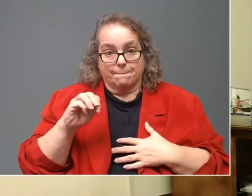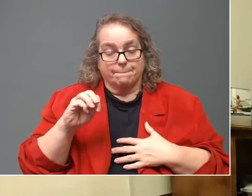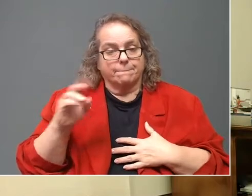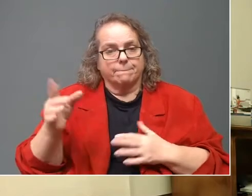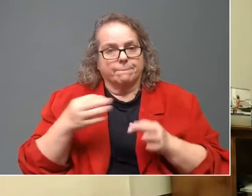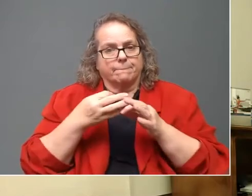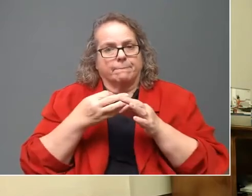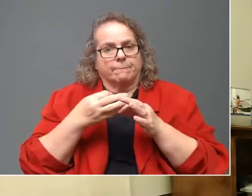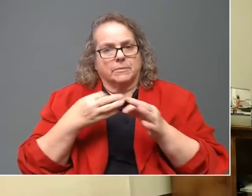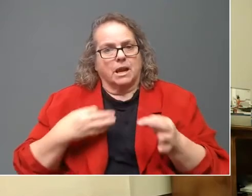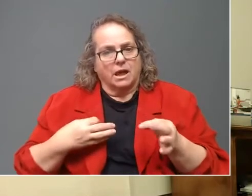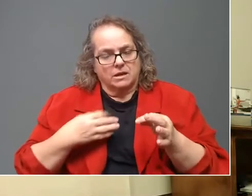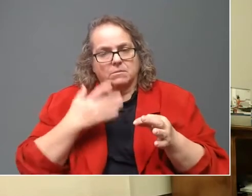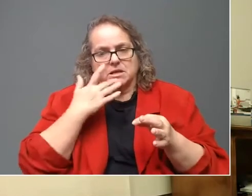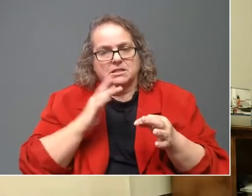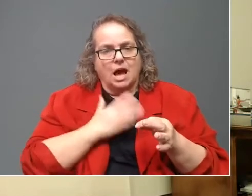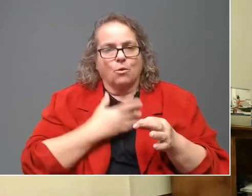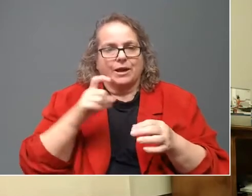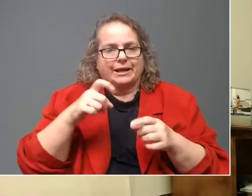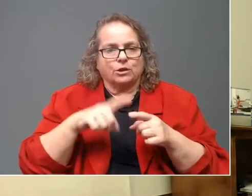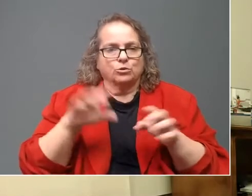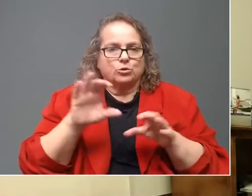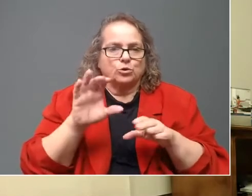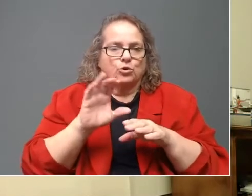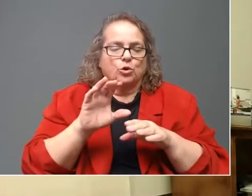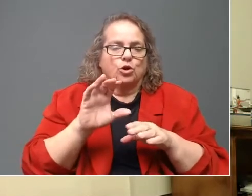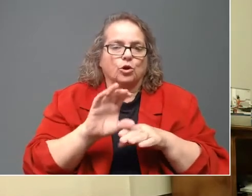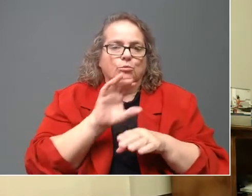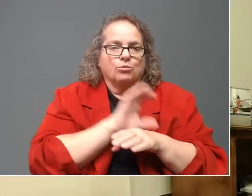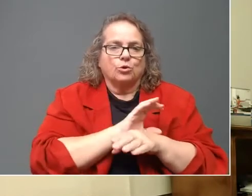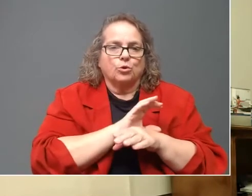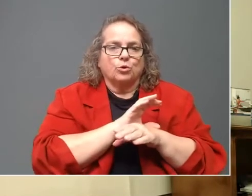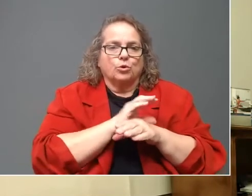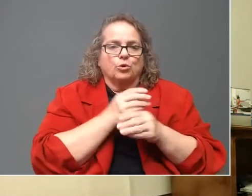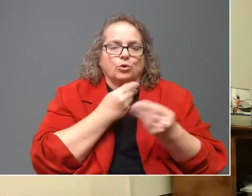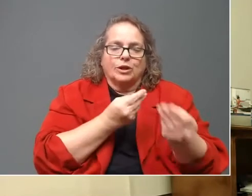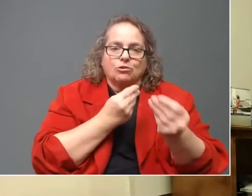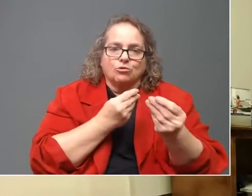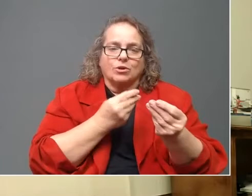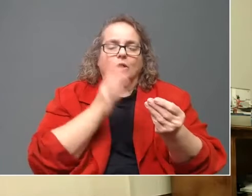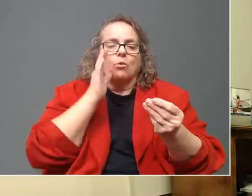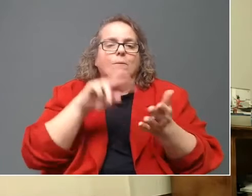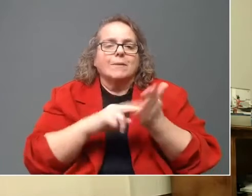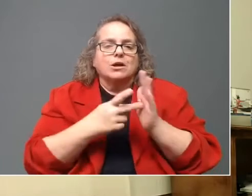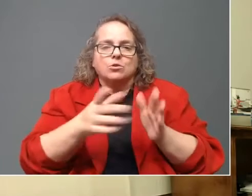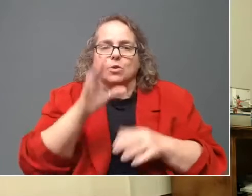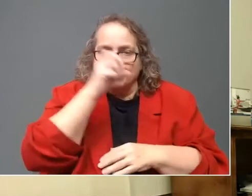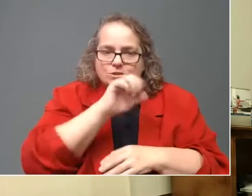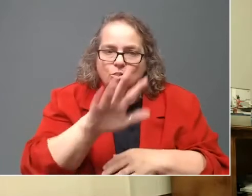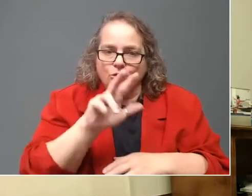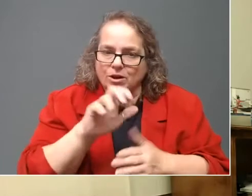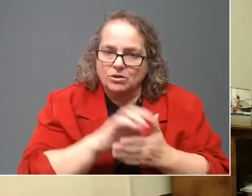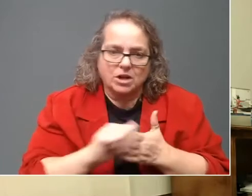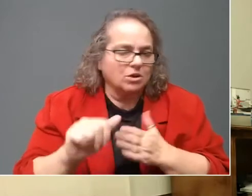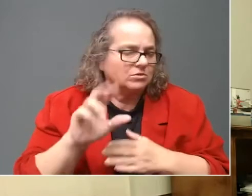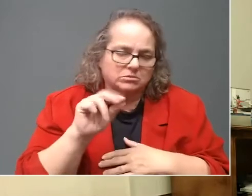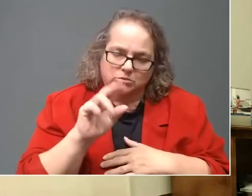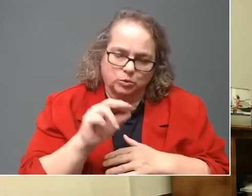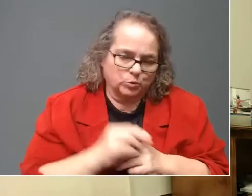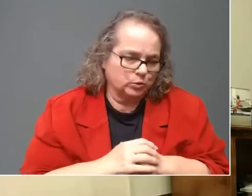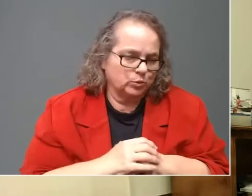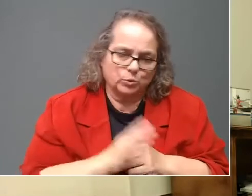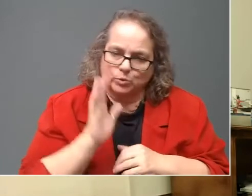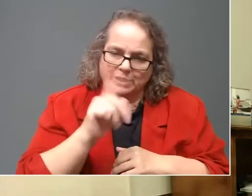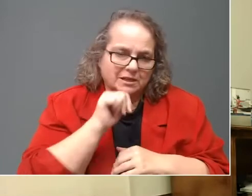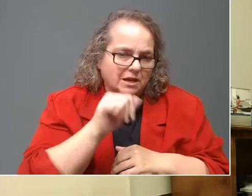need to do the computer programming, means that they're going to miss out on that $300. That's not how that works. Once